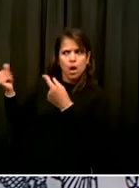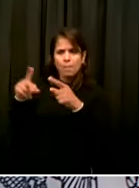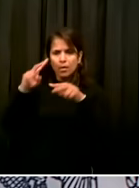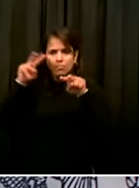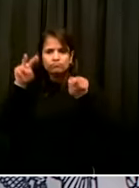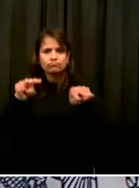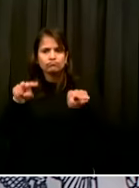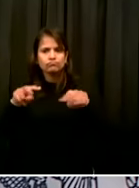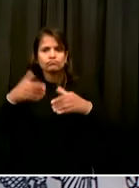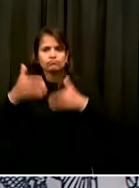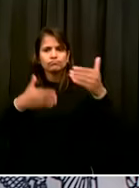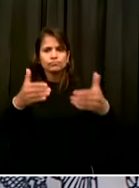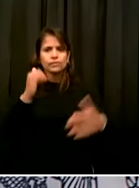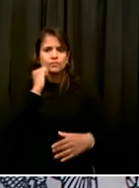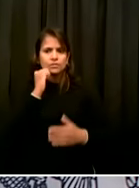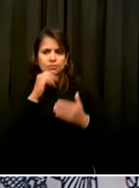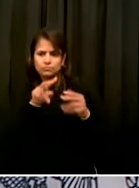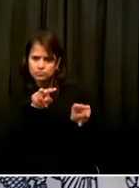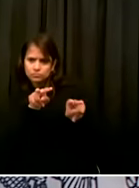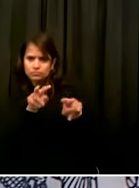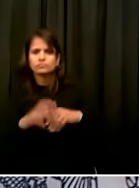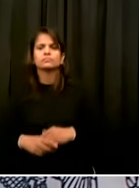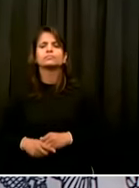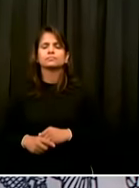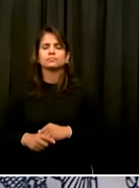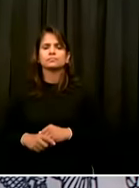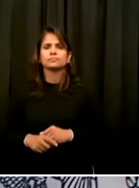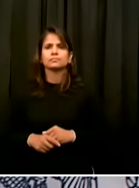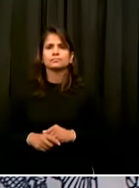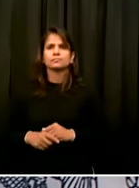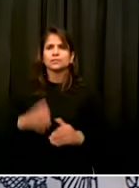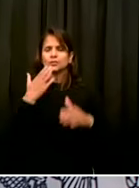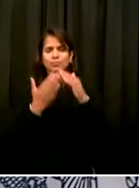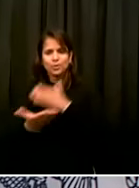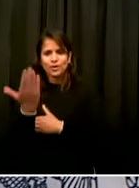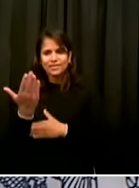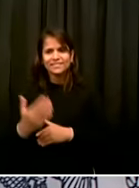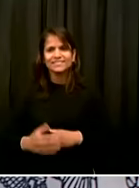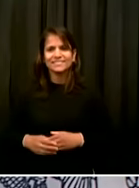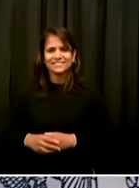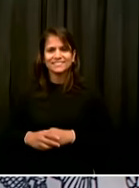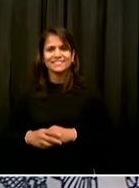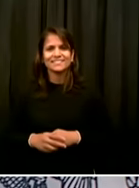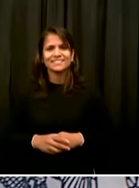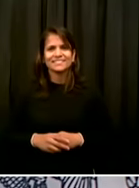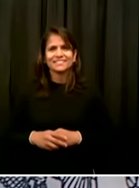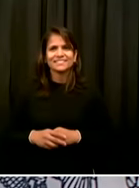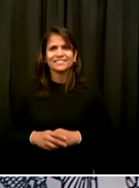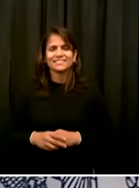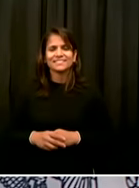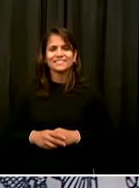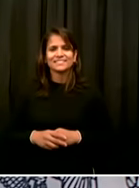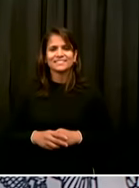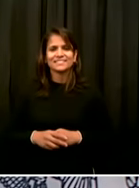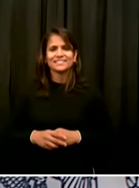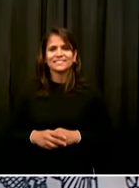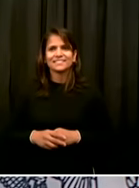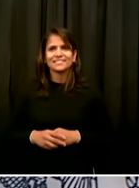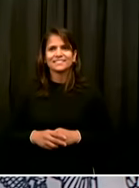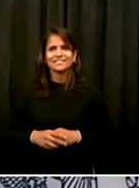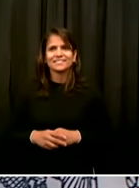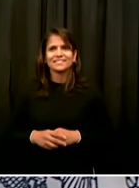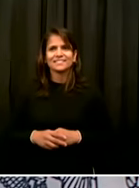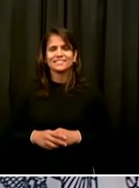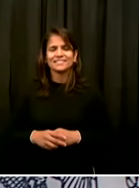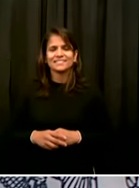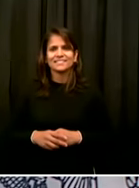Hey, good morning, everyone. Morning. How you doing? I'm well, thanks. And wishing you all well as well.